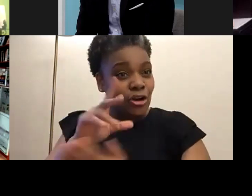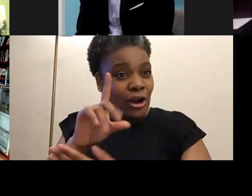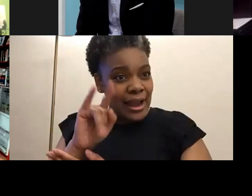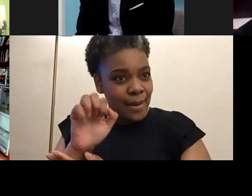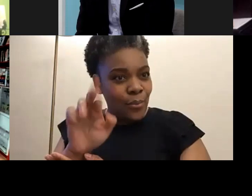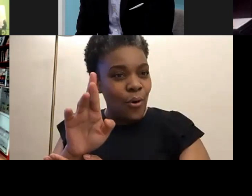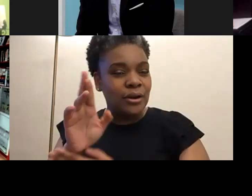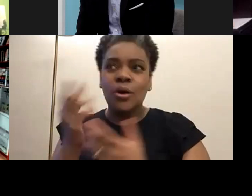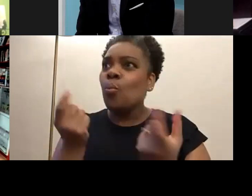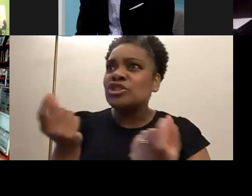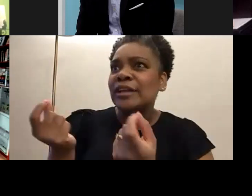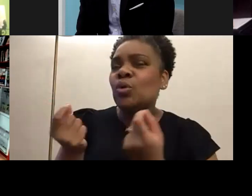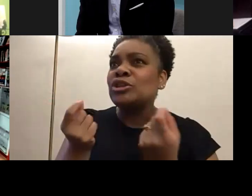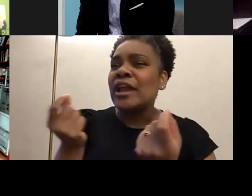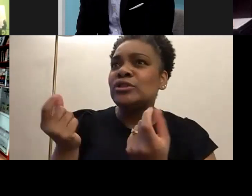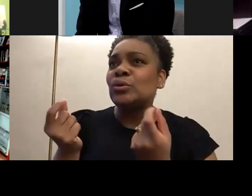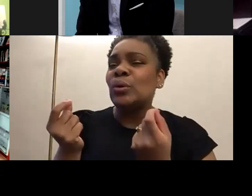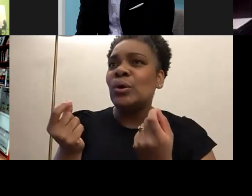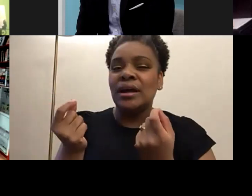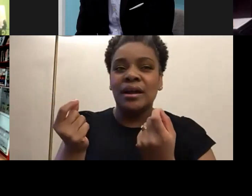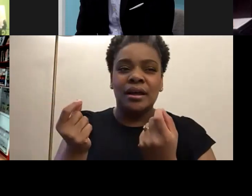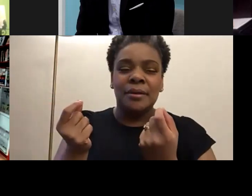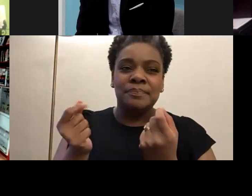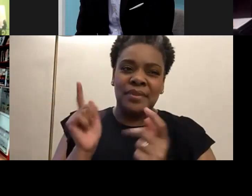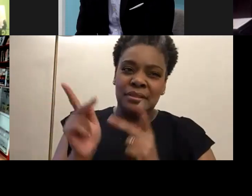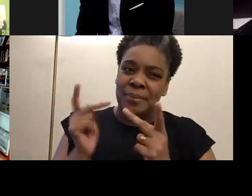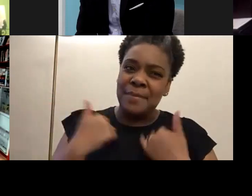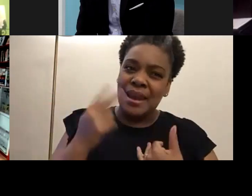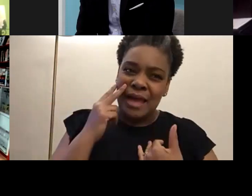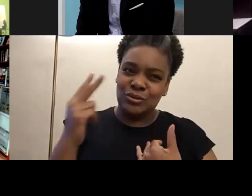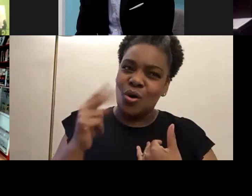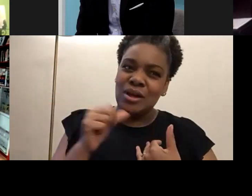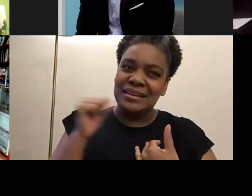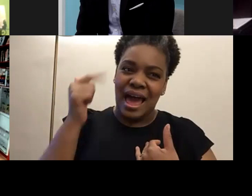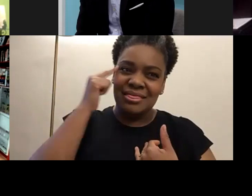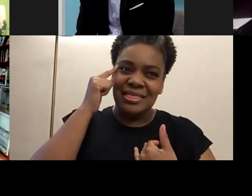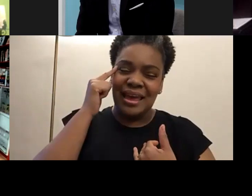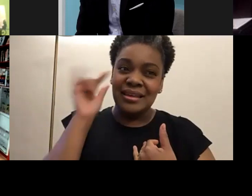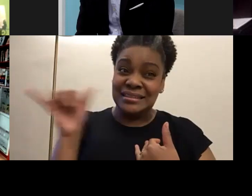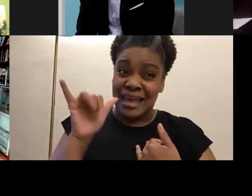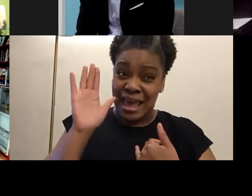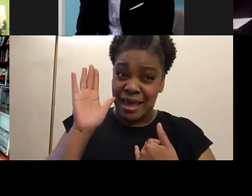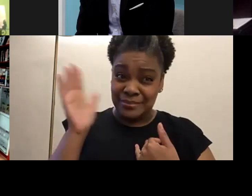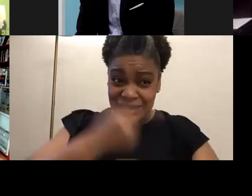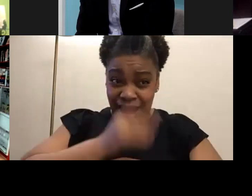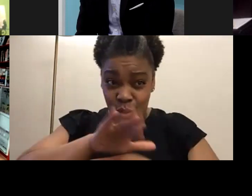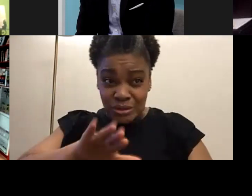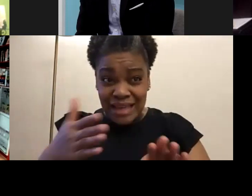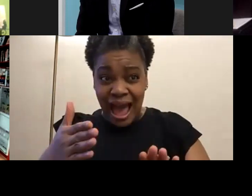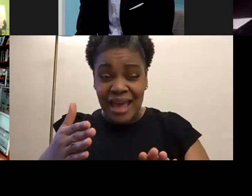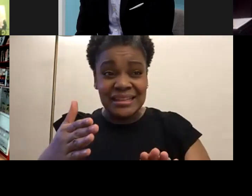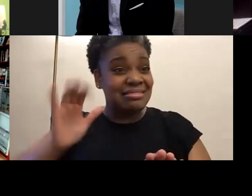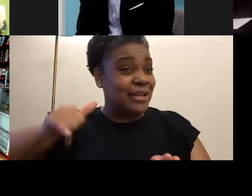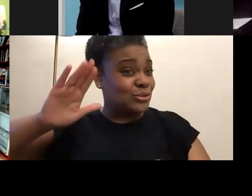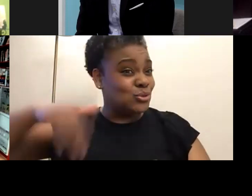or do CPR on thought that they were going to die that day or come close to death. And so when that happens, it's too late for you to have told